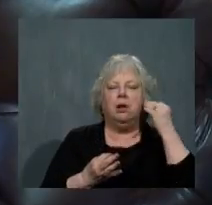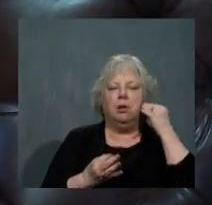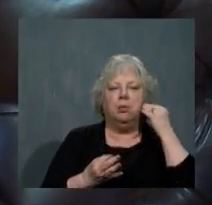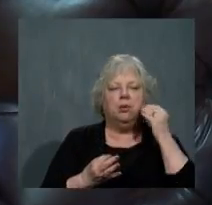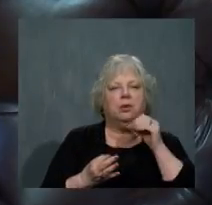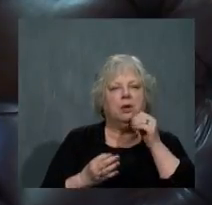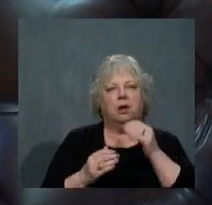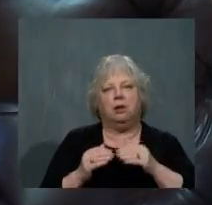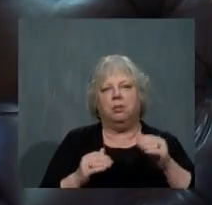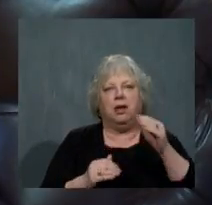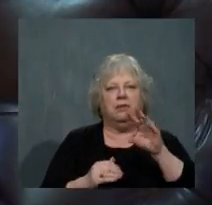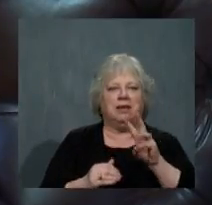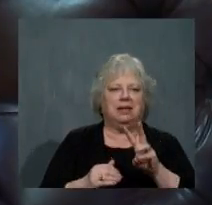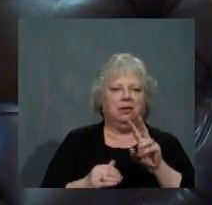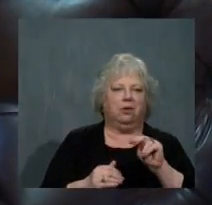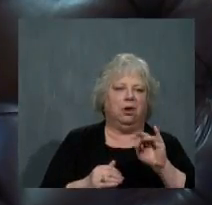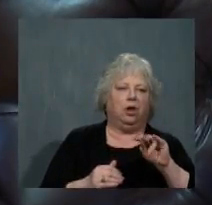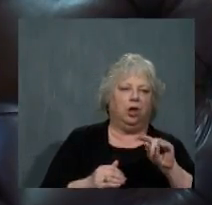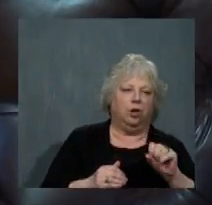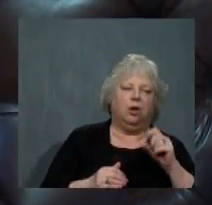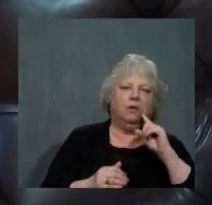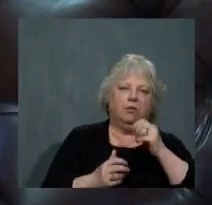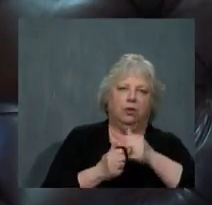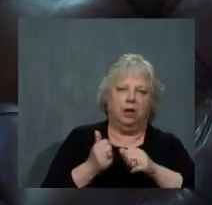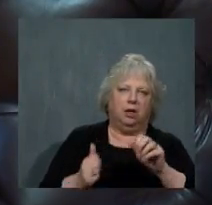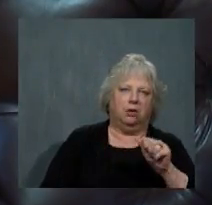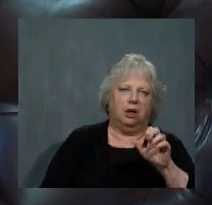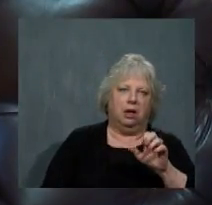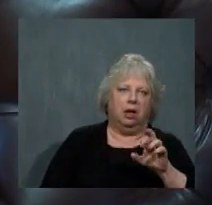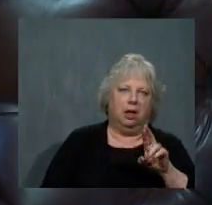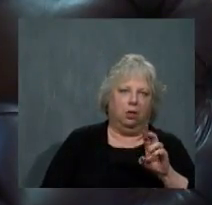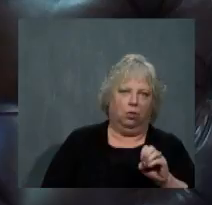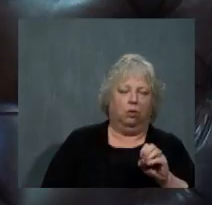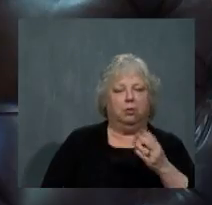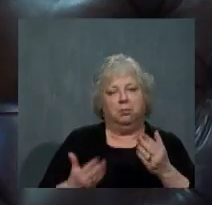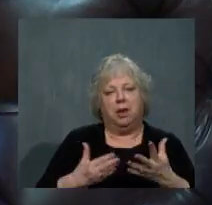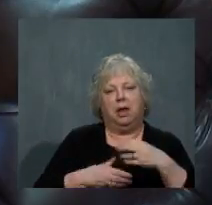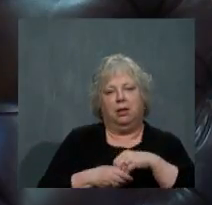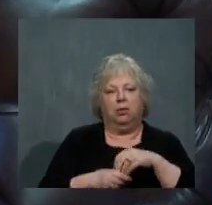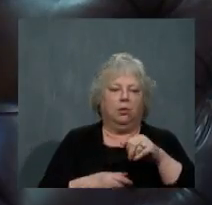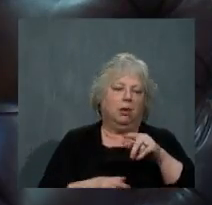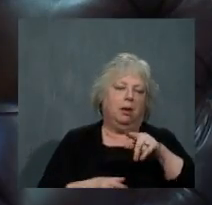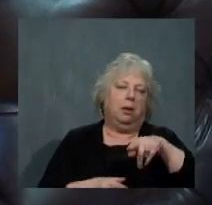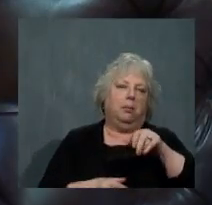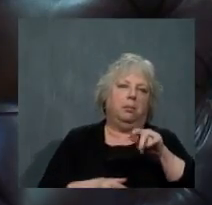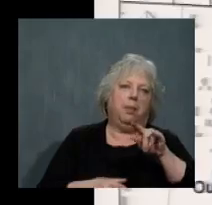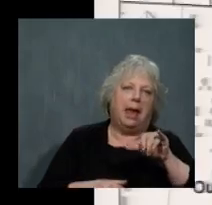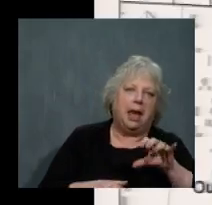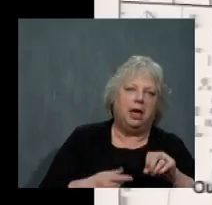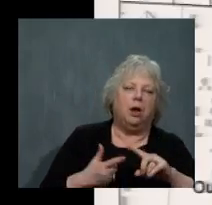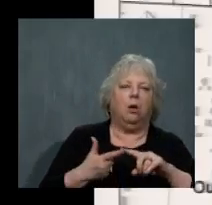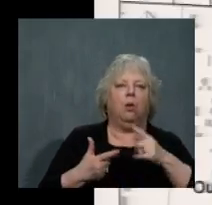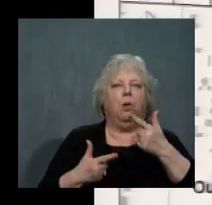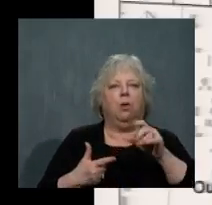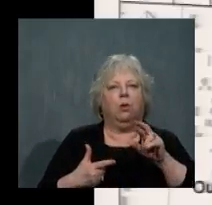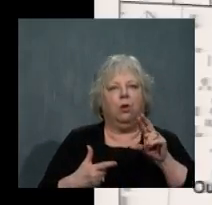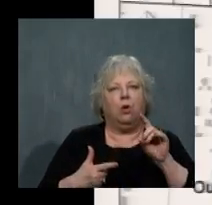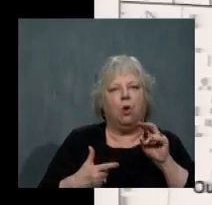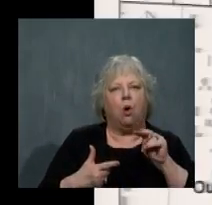to exceed 6 units per acre, and they may include patio, garden homes, and cluster